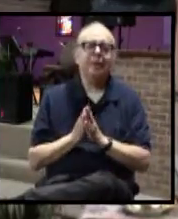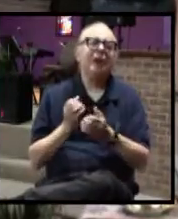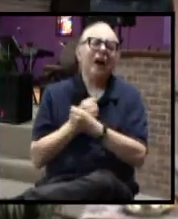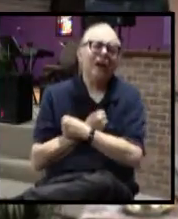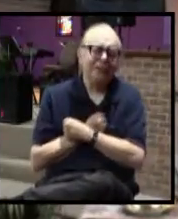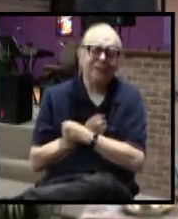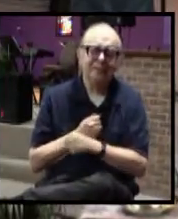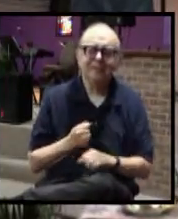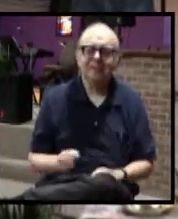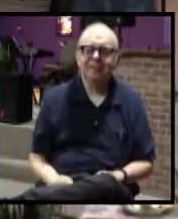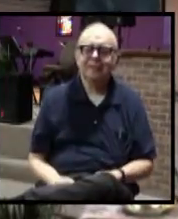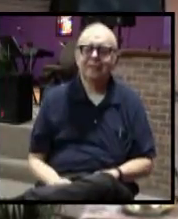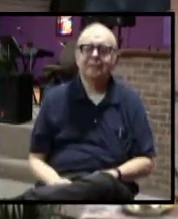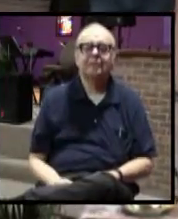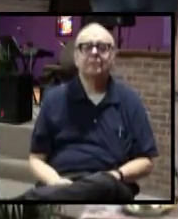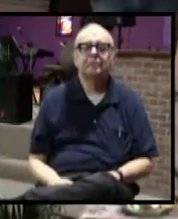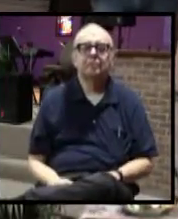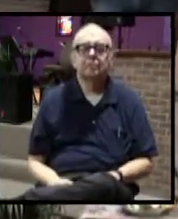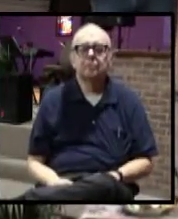Pray for her? Hug her?